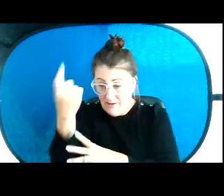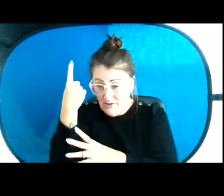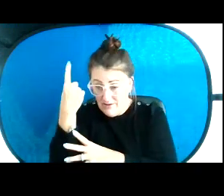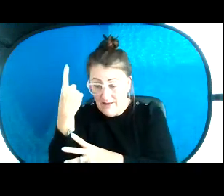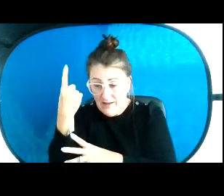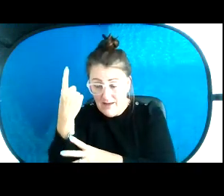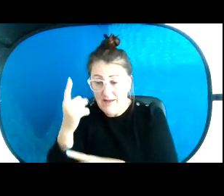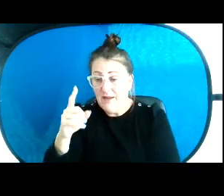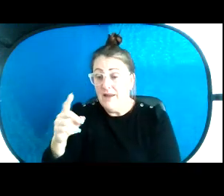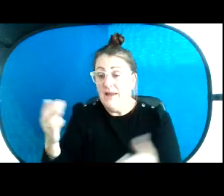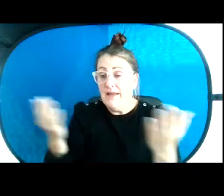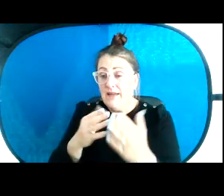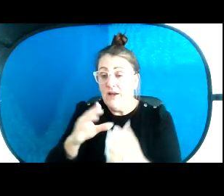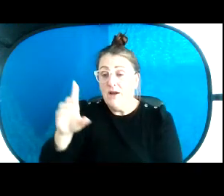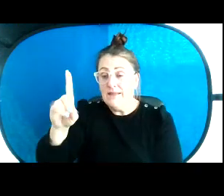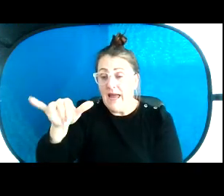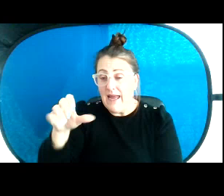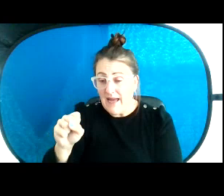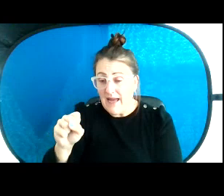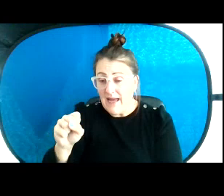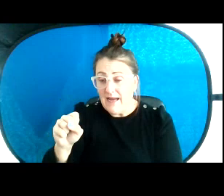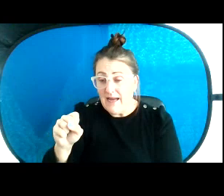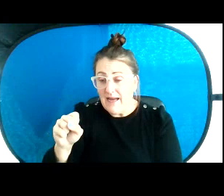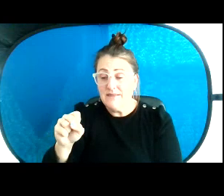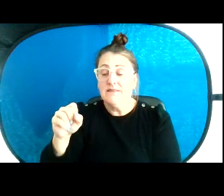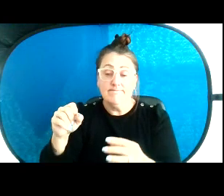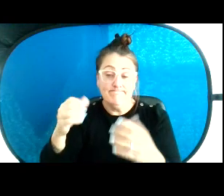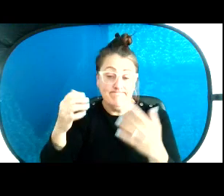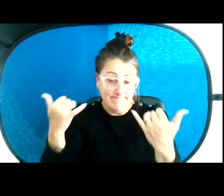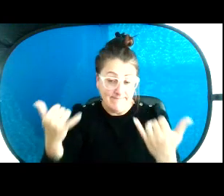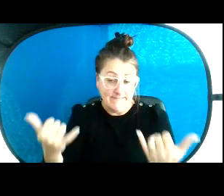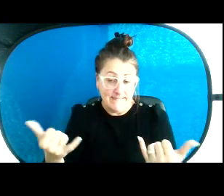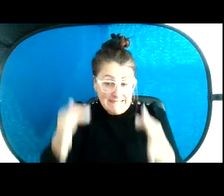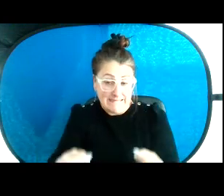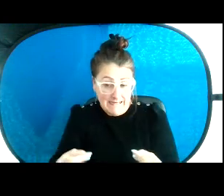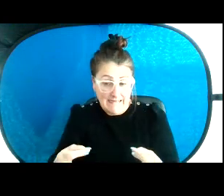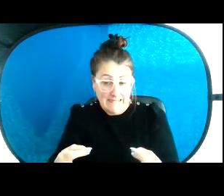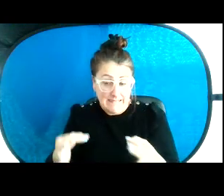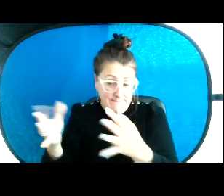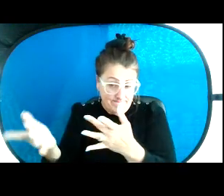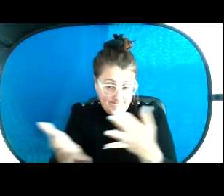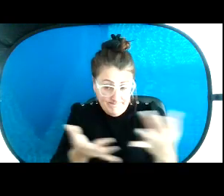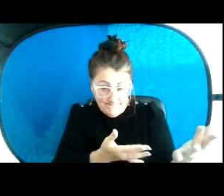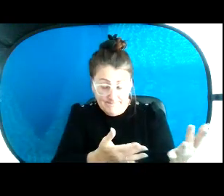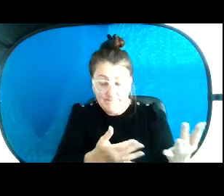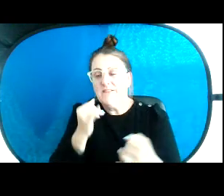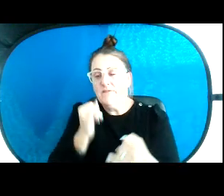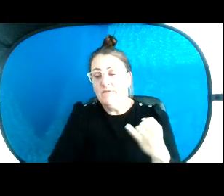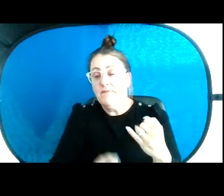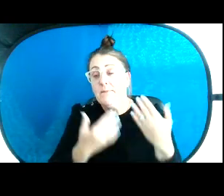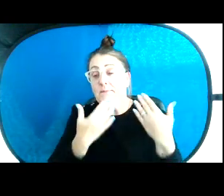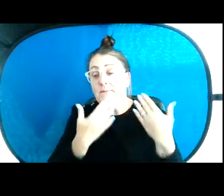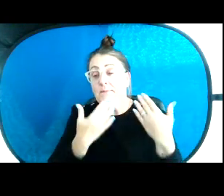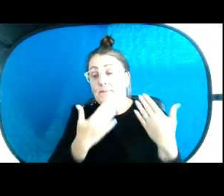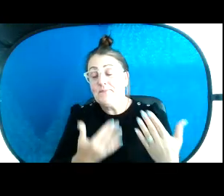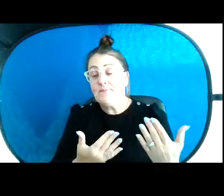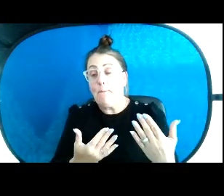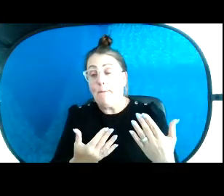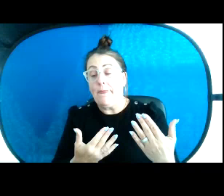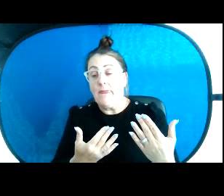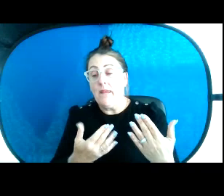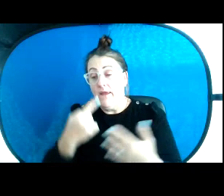dais making these decisions. And so thank you. Finally, I wanted to, on behalf of